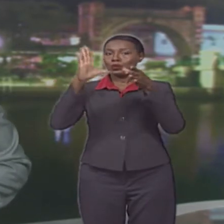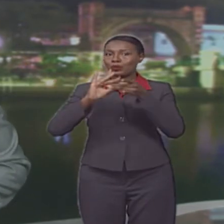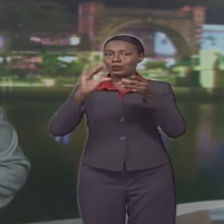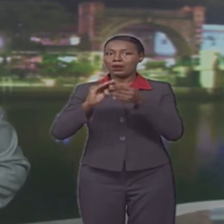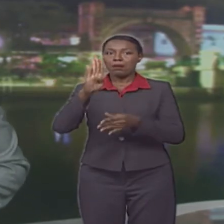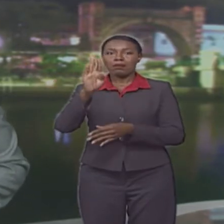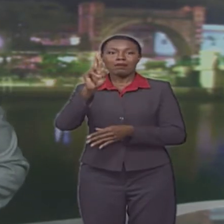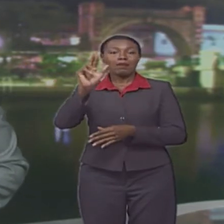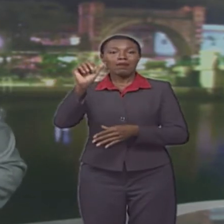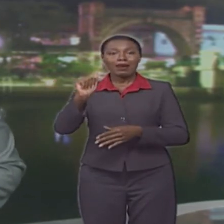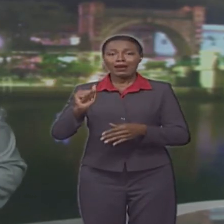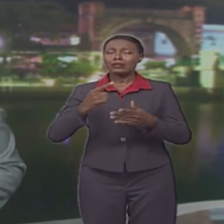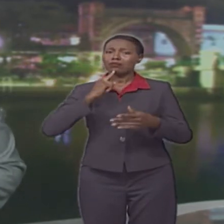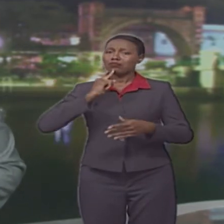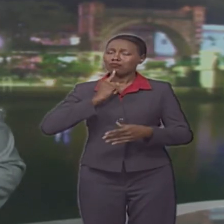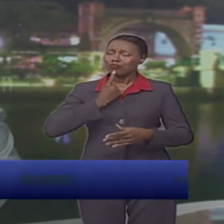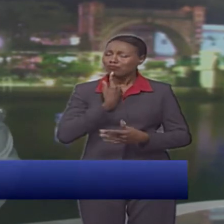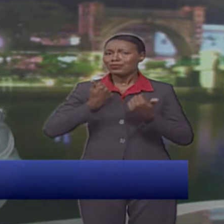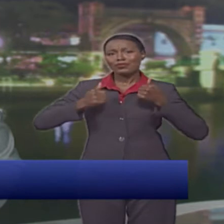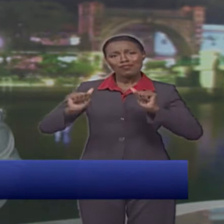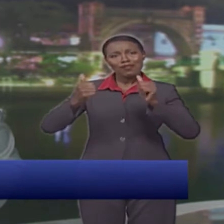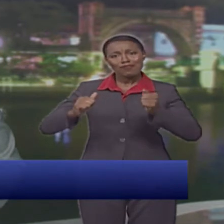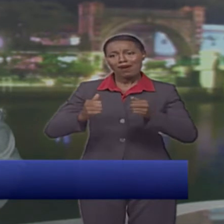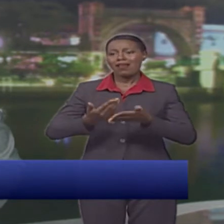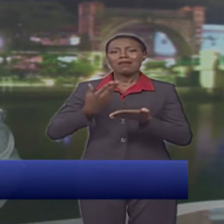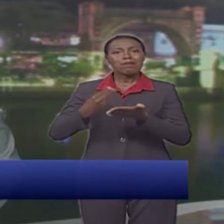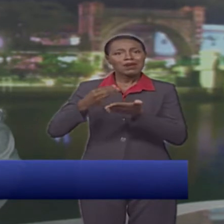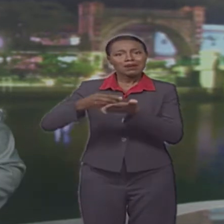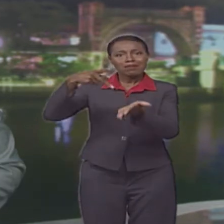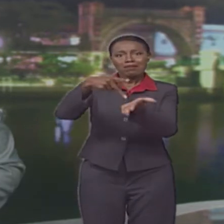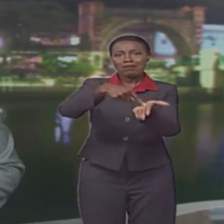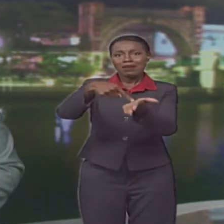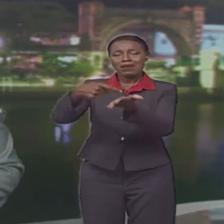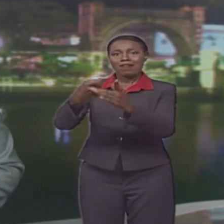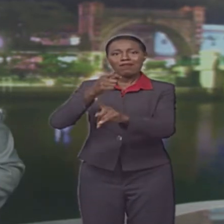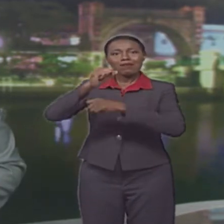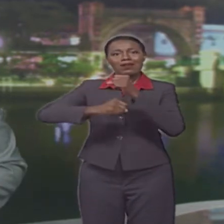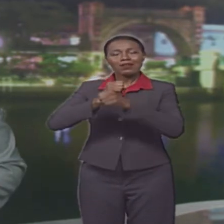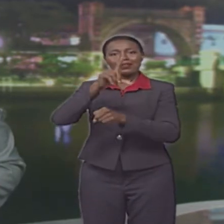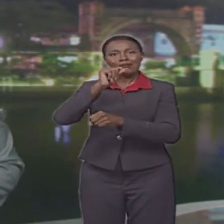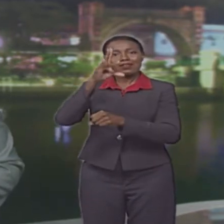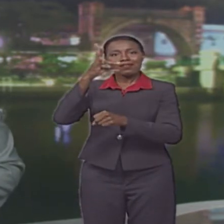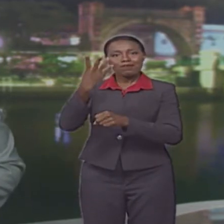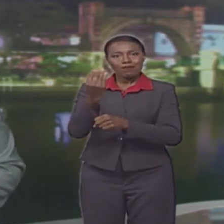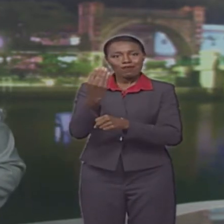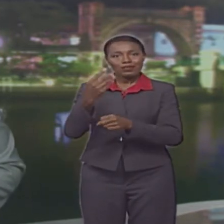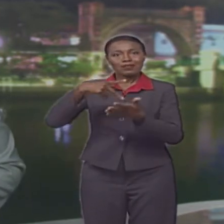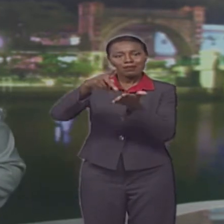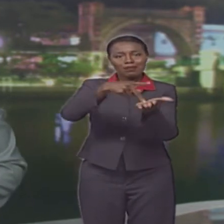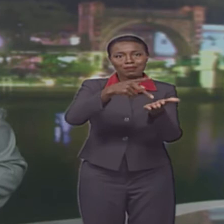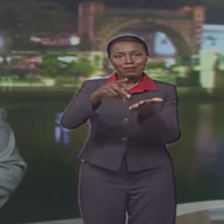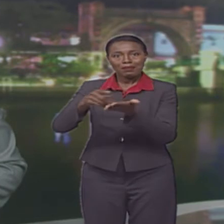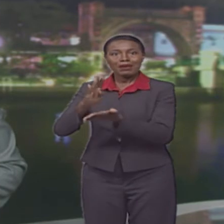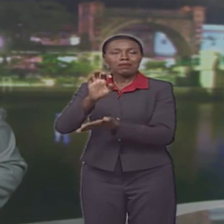Revenue Authority is making a serious effort to clear its backlog of income tax arrears from 2014. BRA Commissioner Margaret